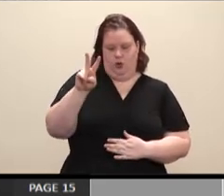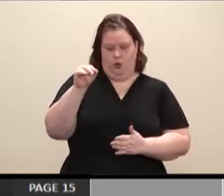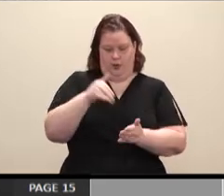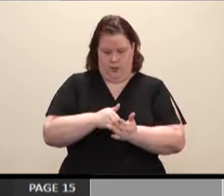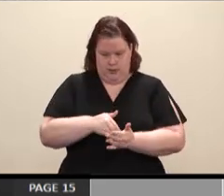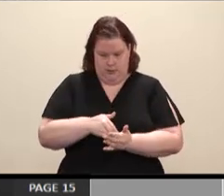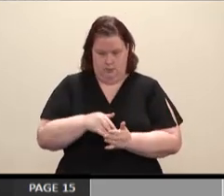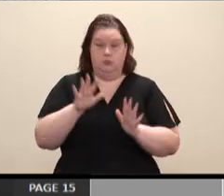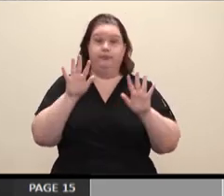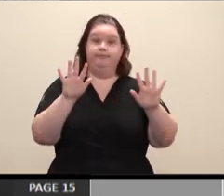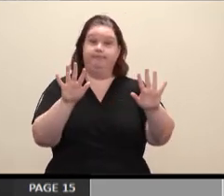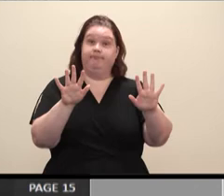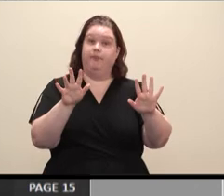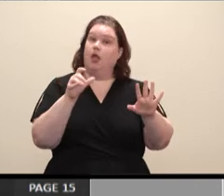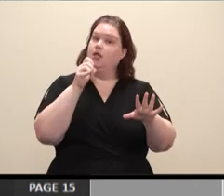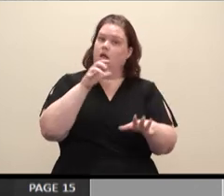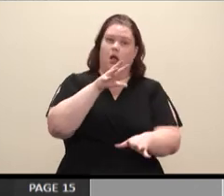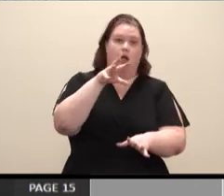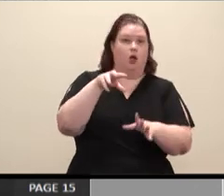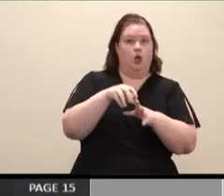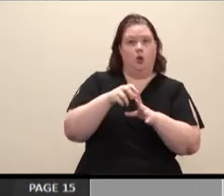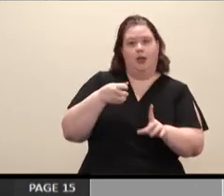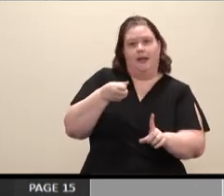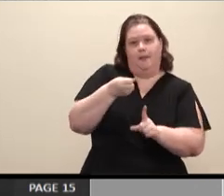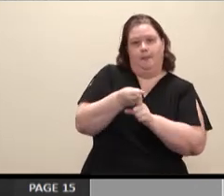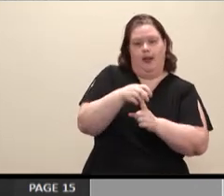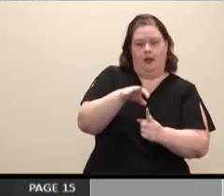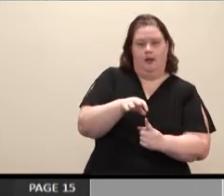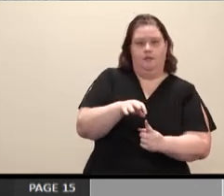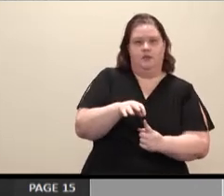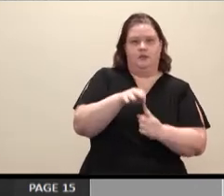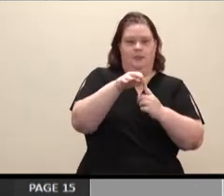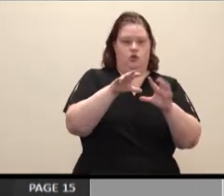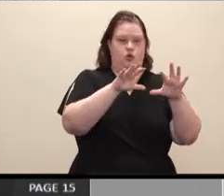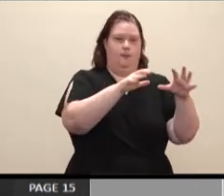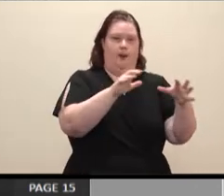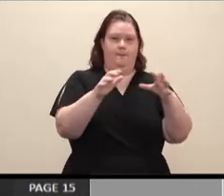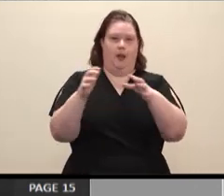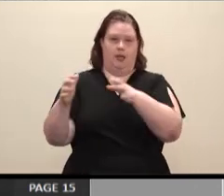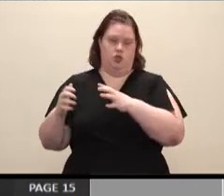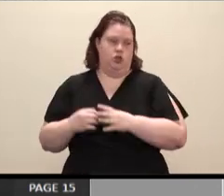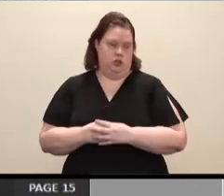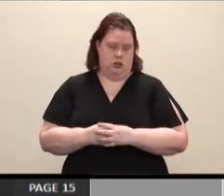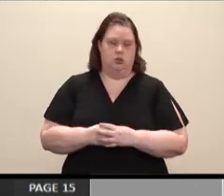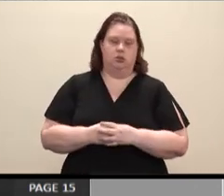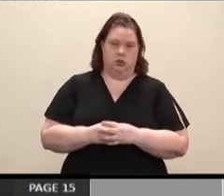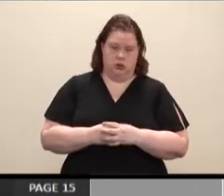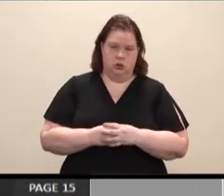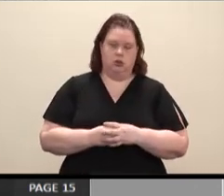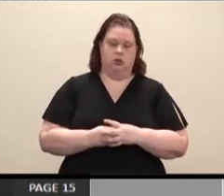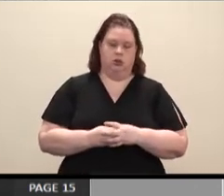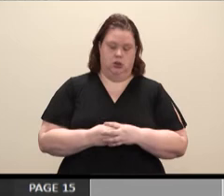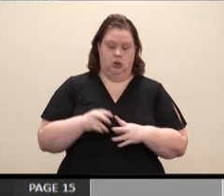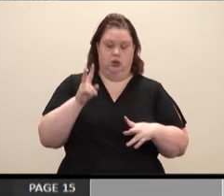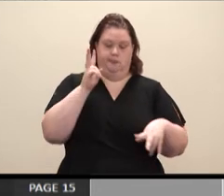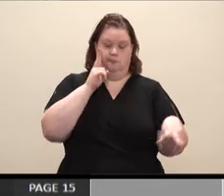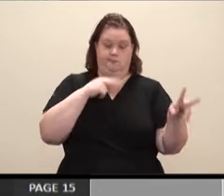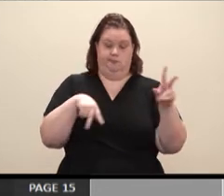don't include some of the impact on our special populations, because when we look at